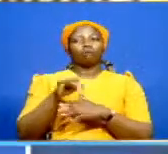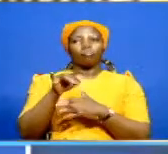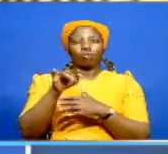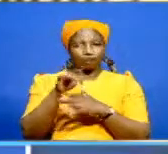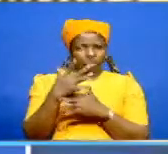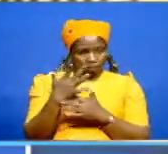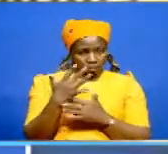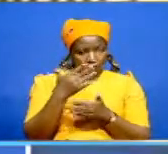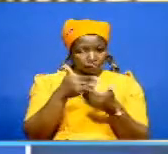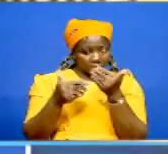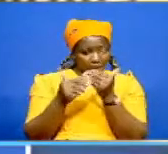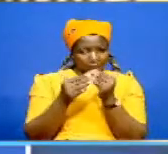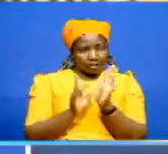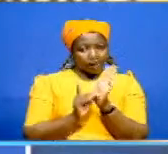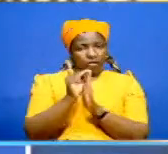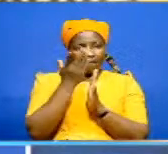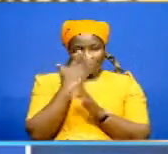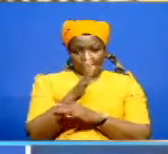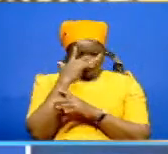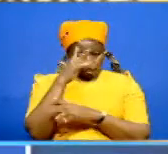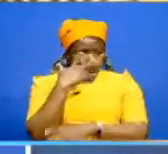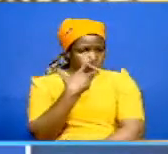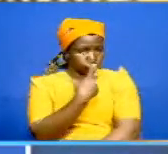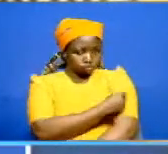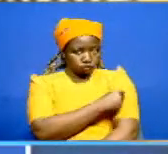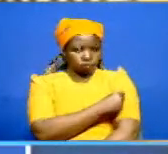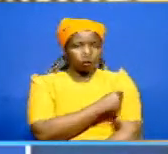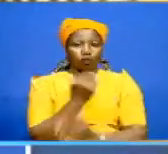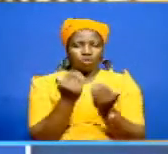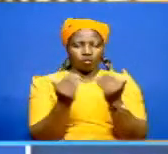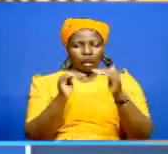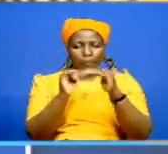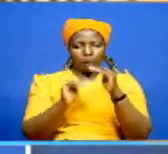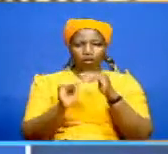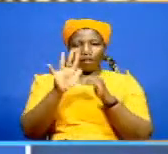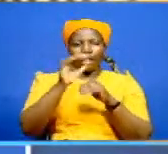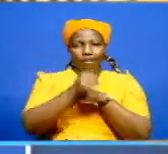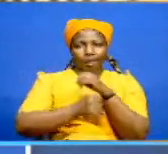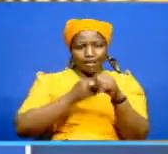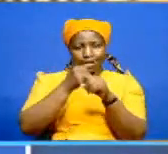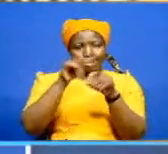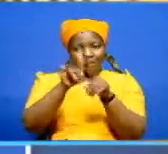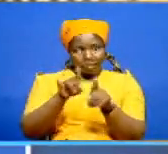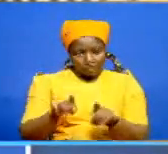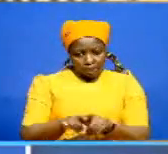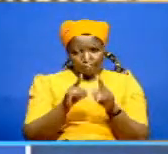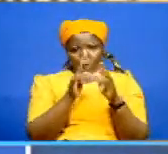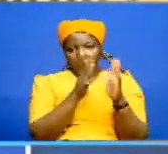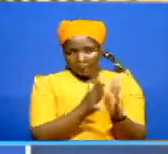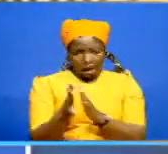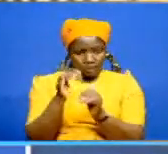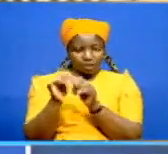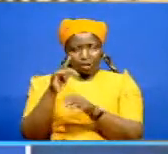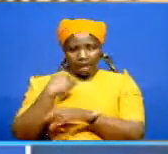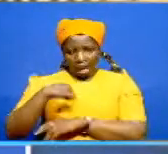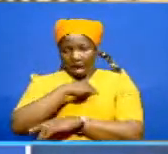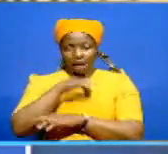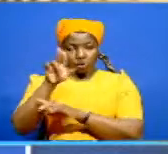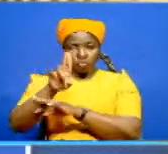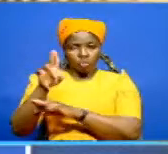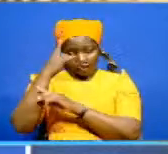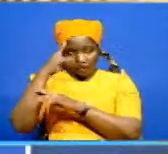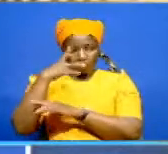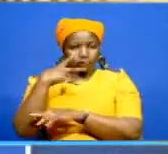immunization of children below the age of 5. And this is the same infrastructure that we will utilize for the